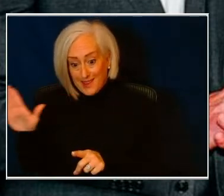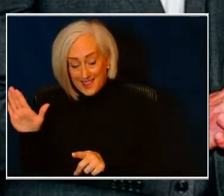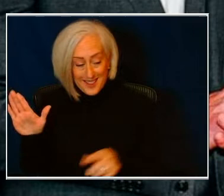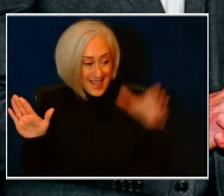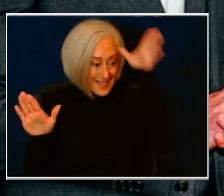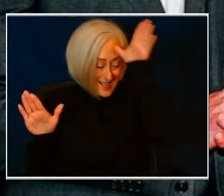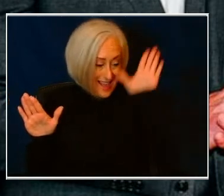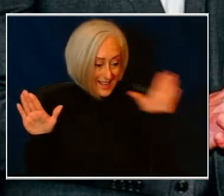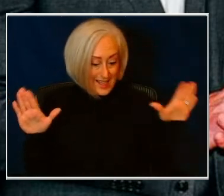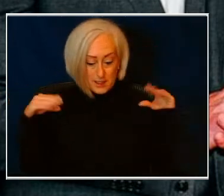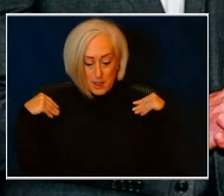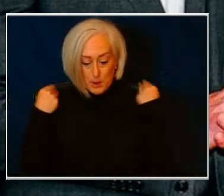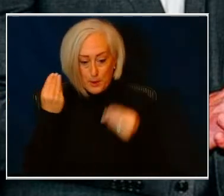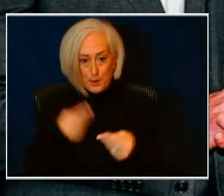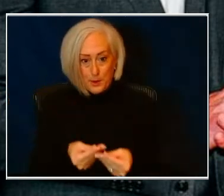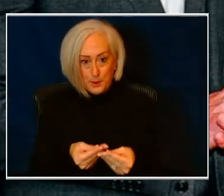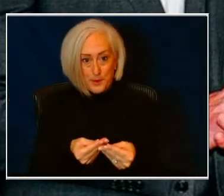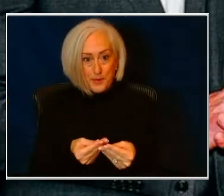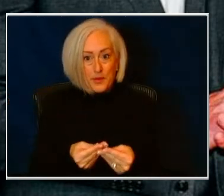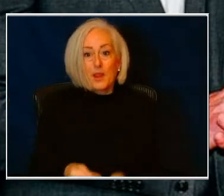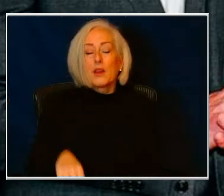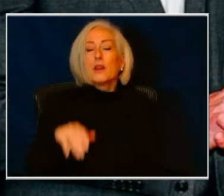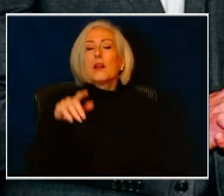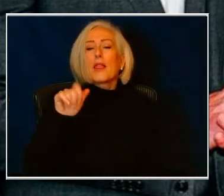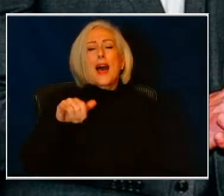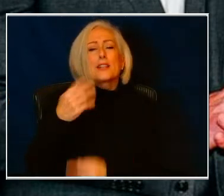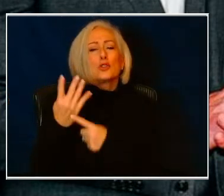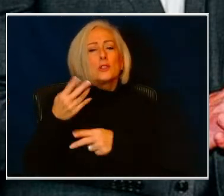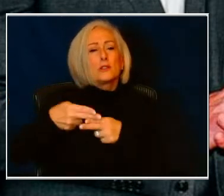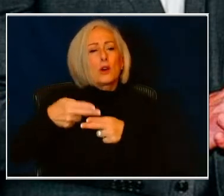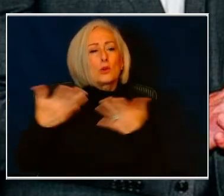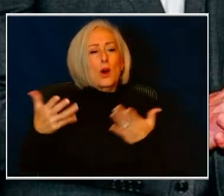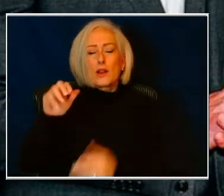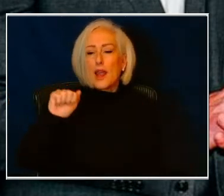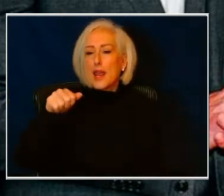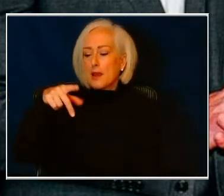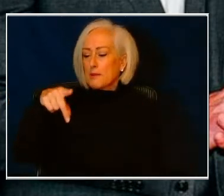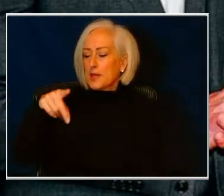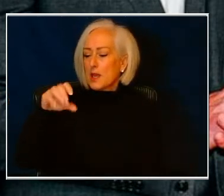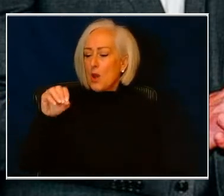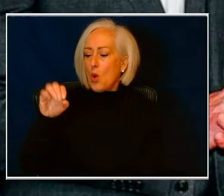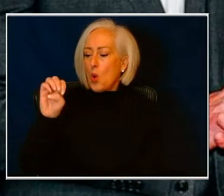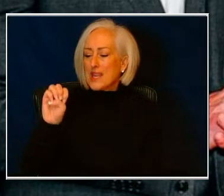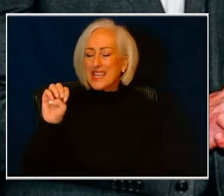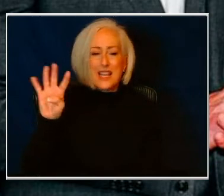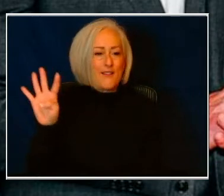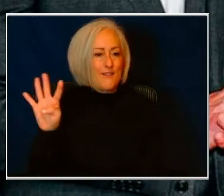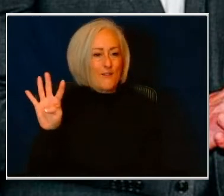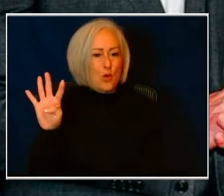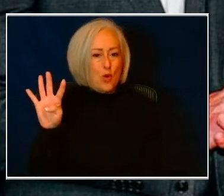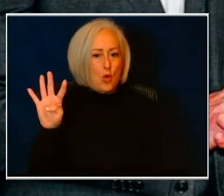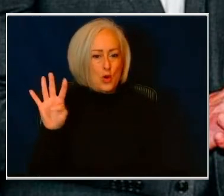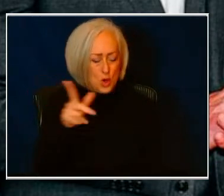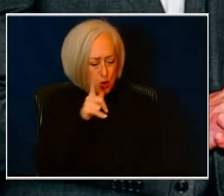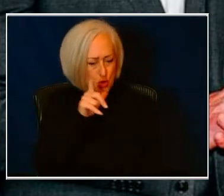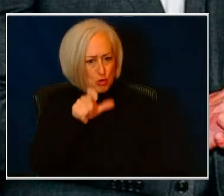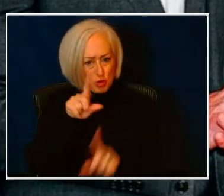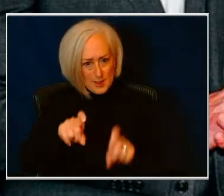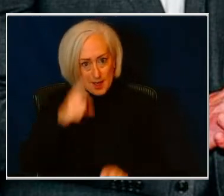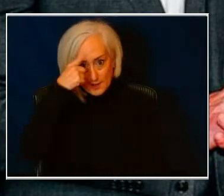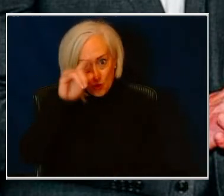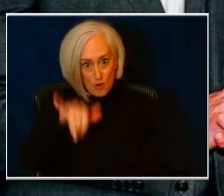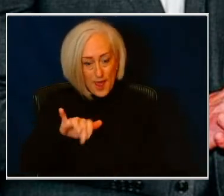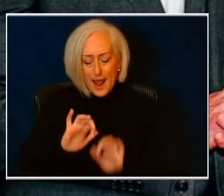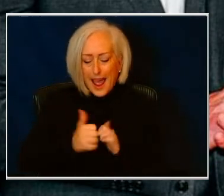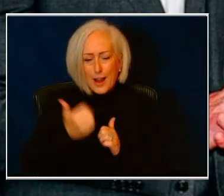being tested for the gene APOE4. Who should be tested for it? How do you know to be tested for it?